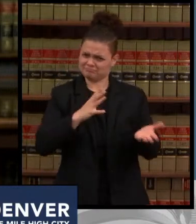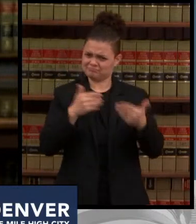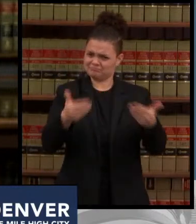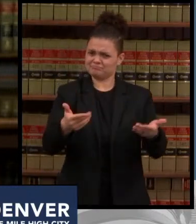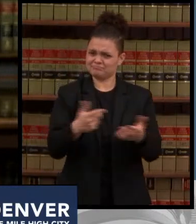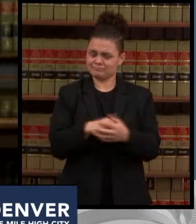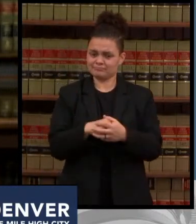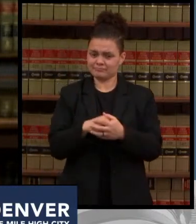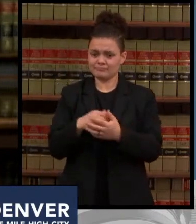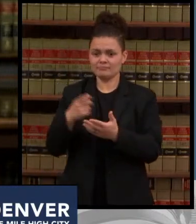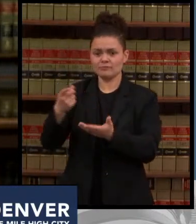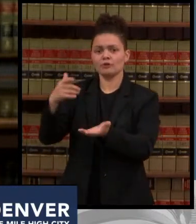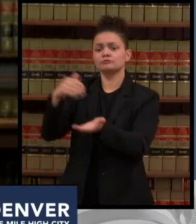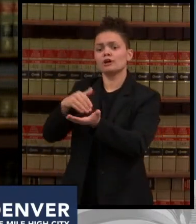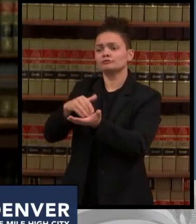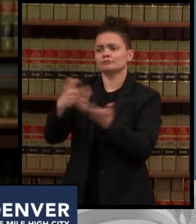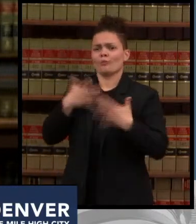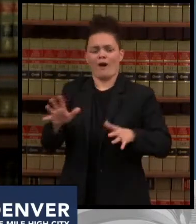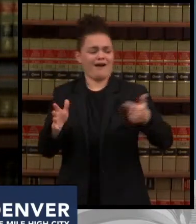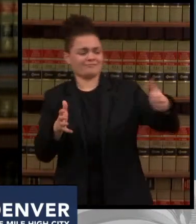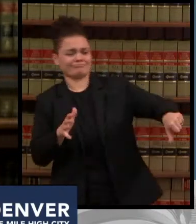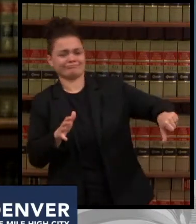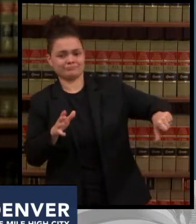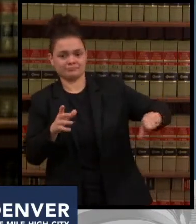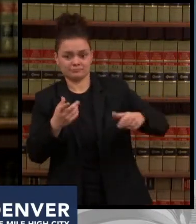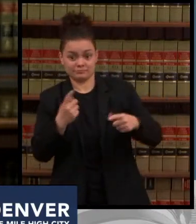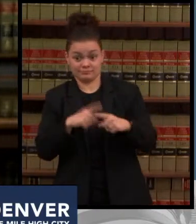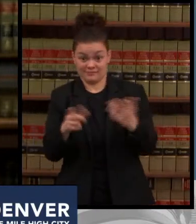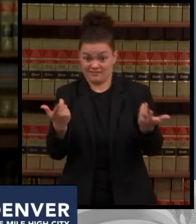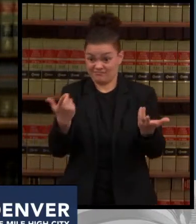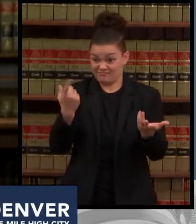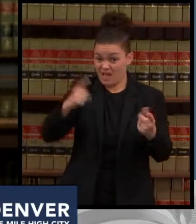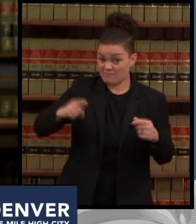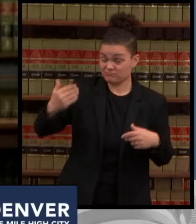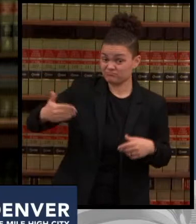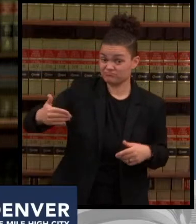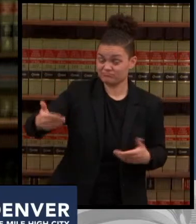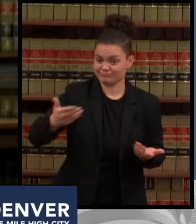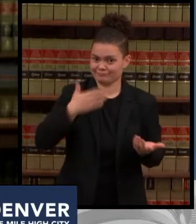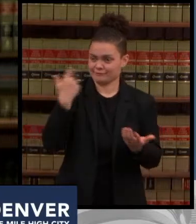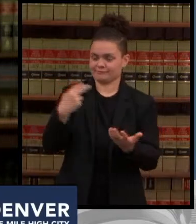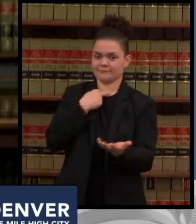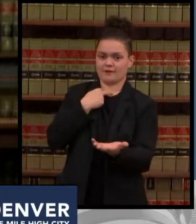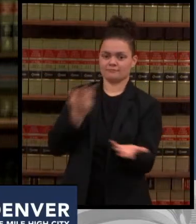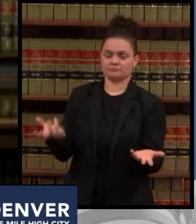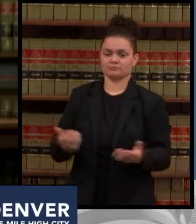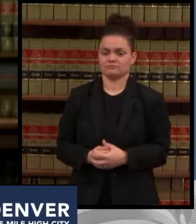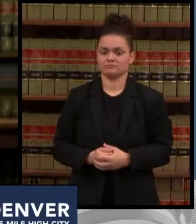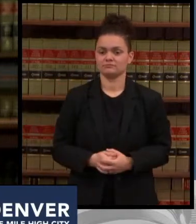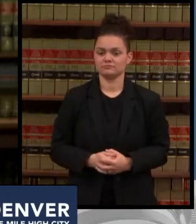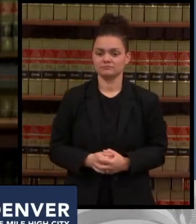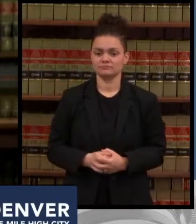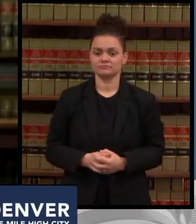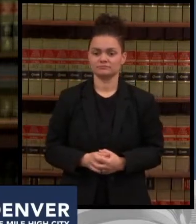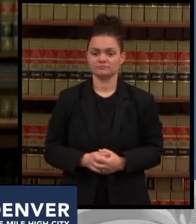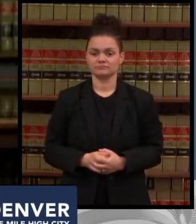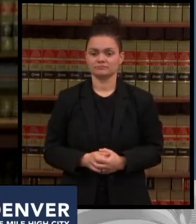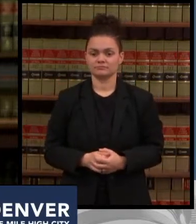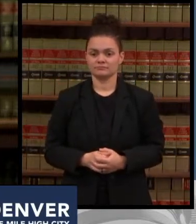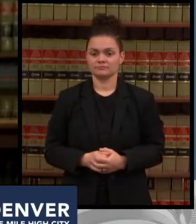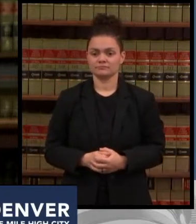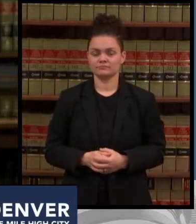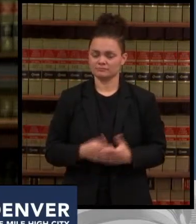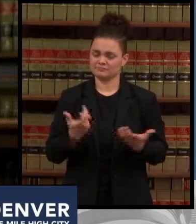perilously close to it. So I ask for everybody to come together to get vaccinated. If you're not vaccinated, to